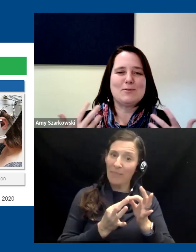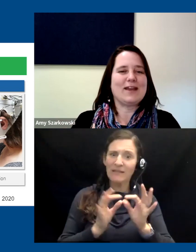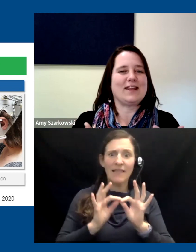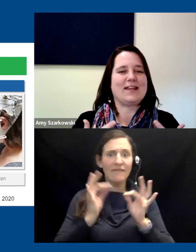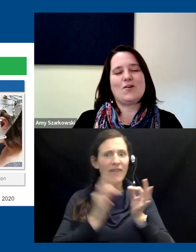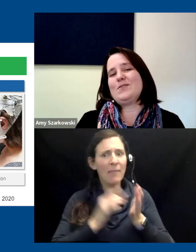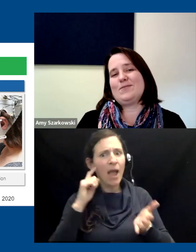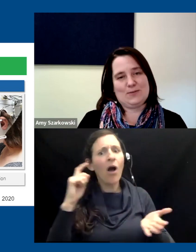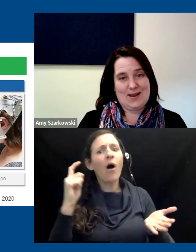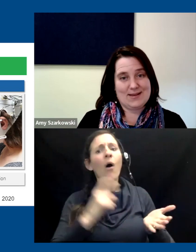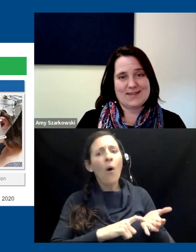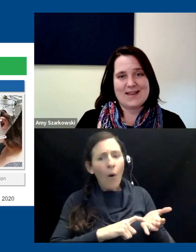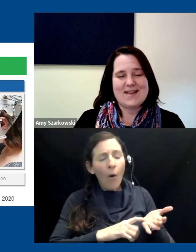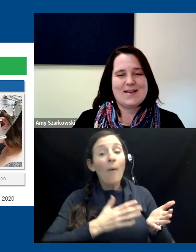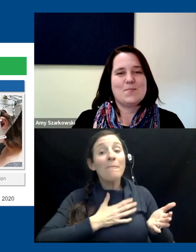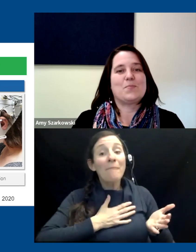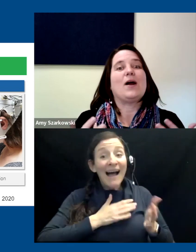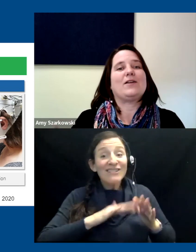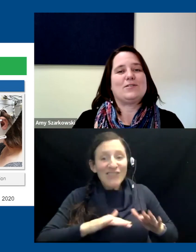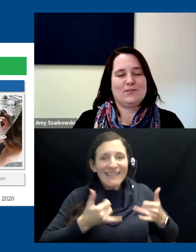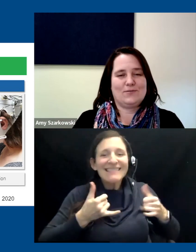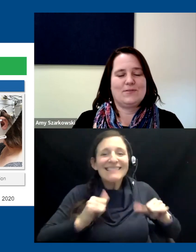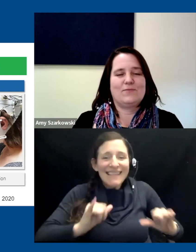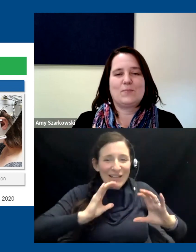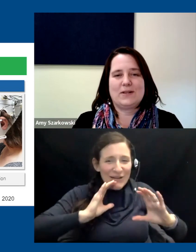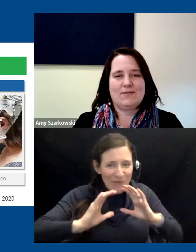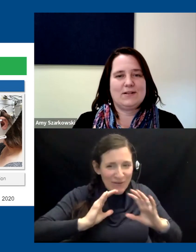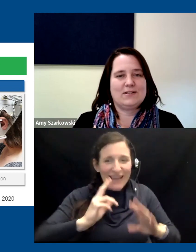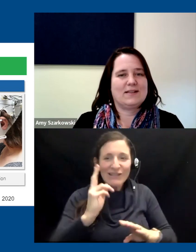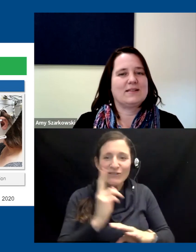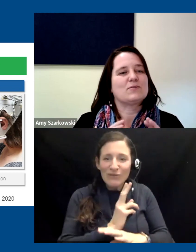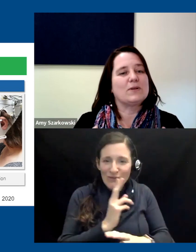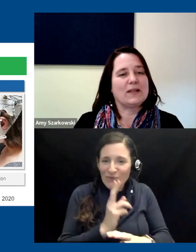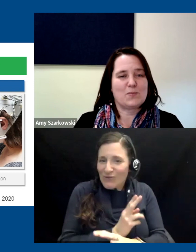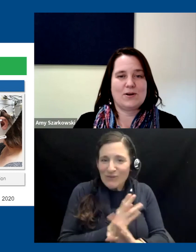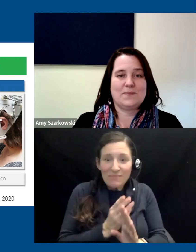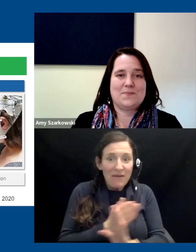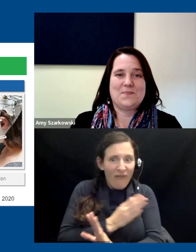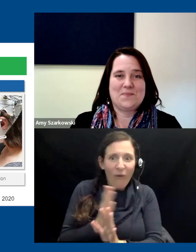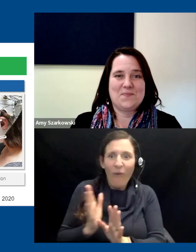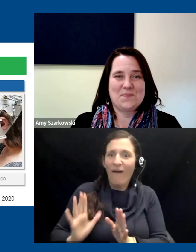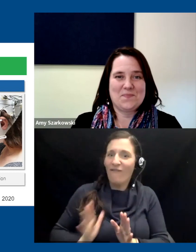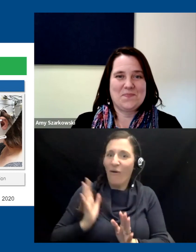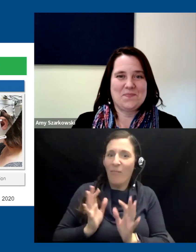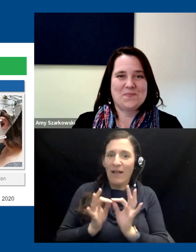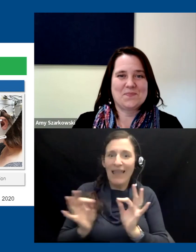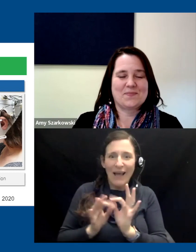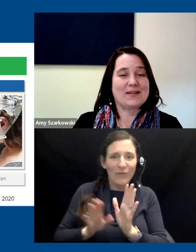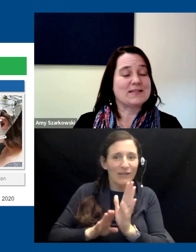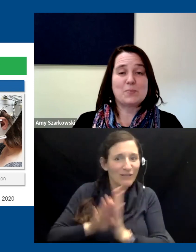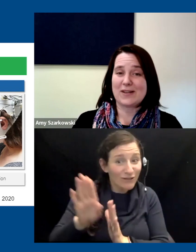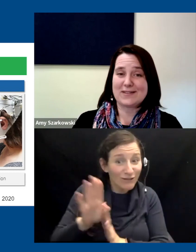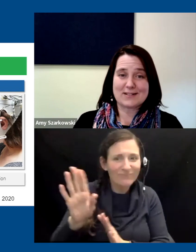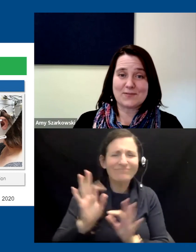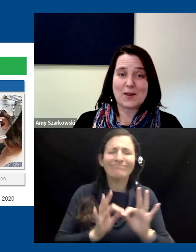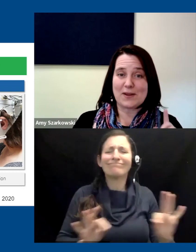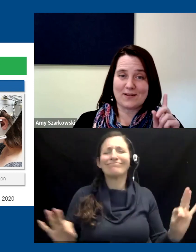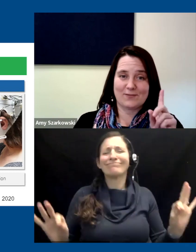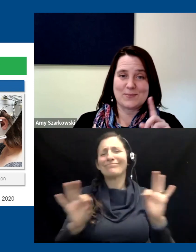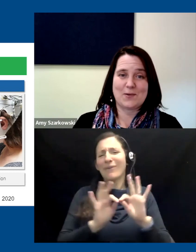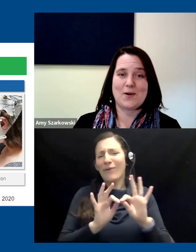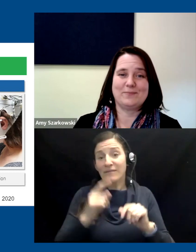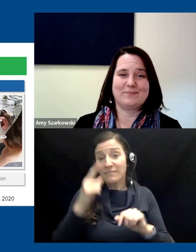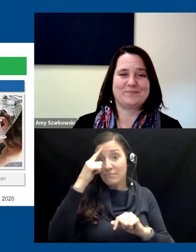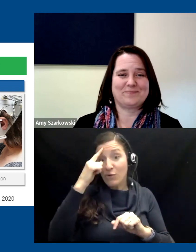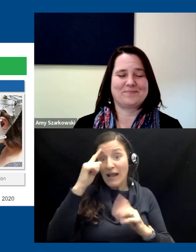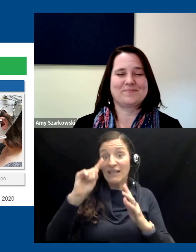child is communicating in all of these ways prior to formal language. It's really important because that brain starts developing